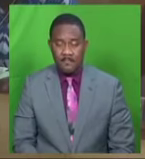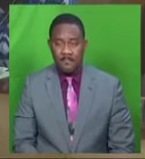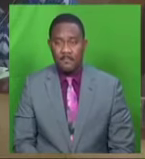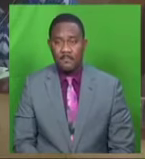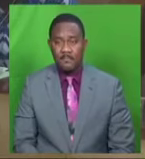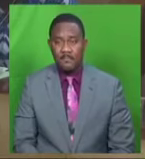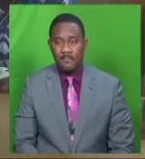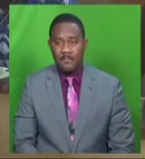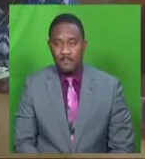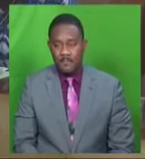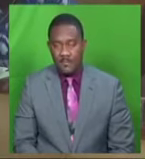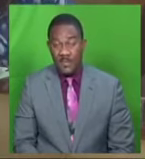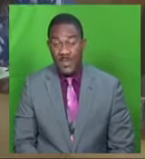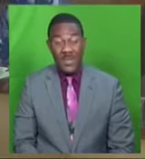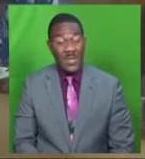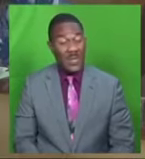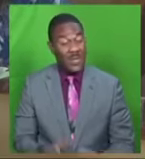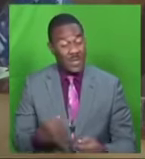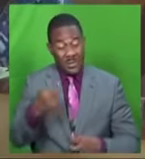Ghana are too enormous.